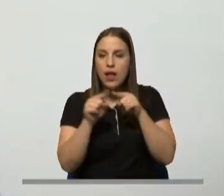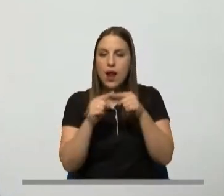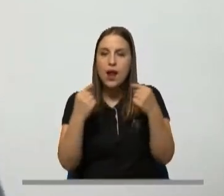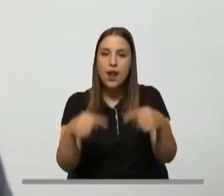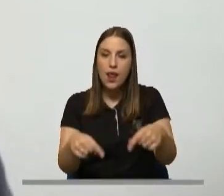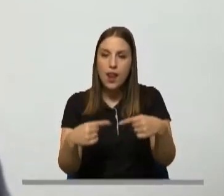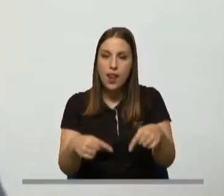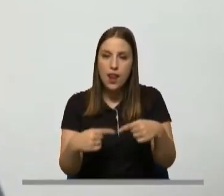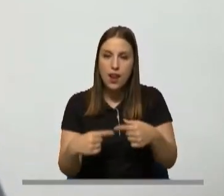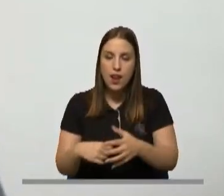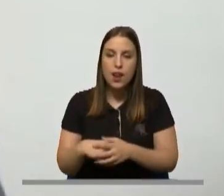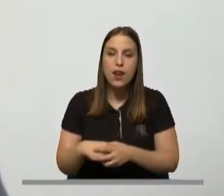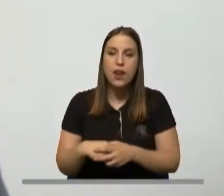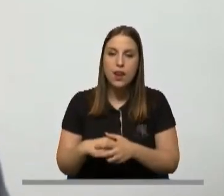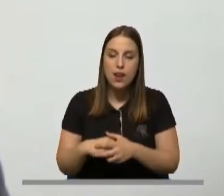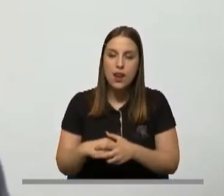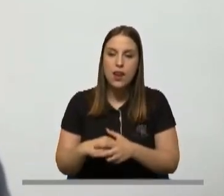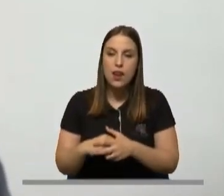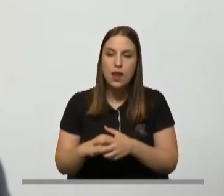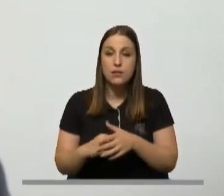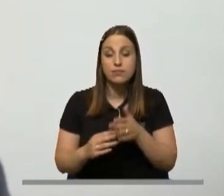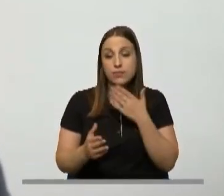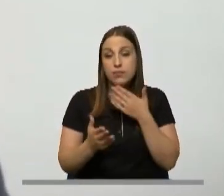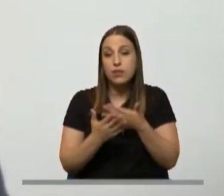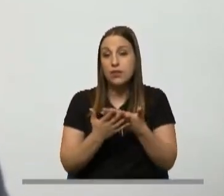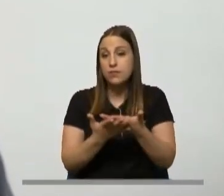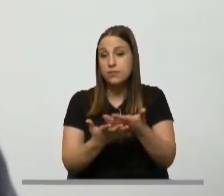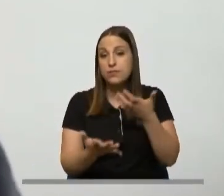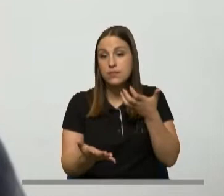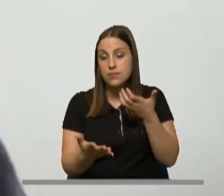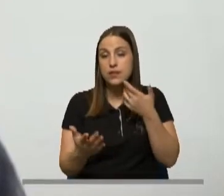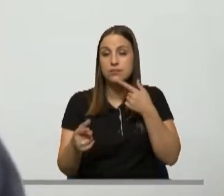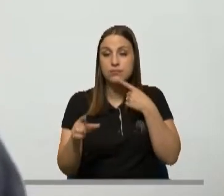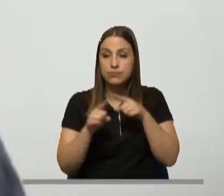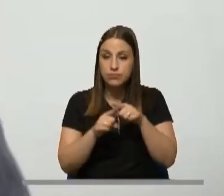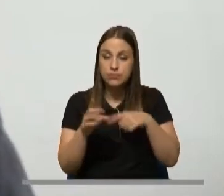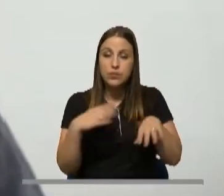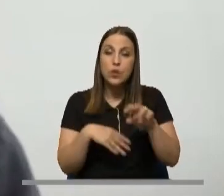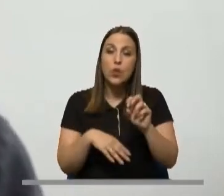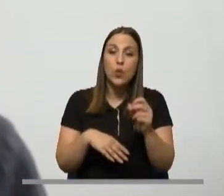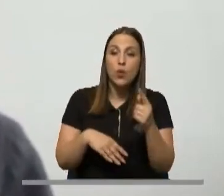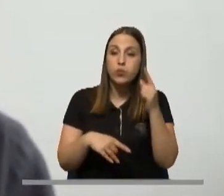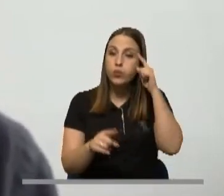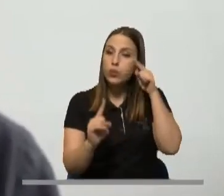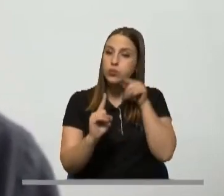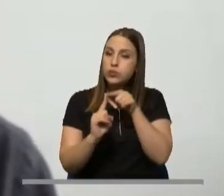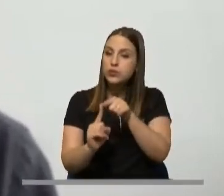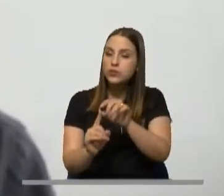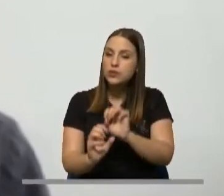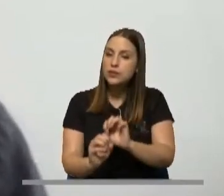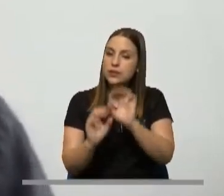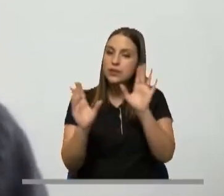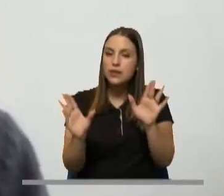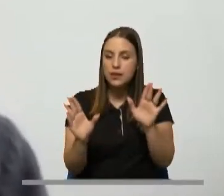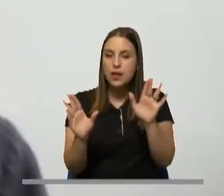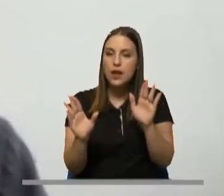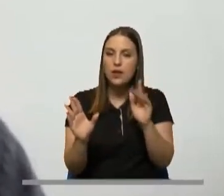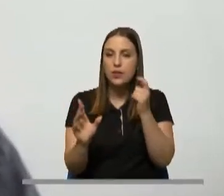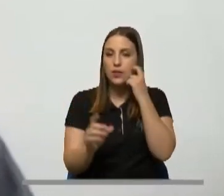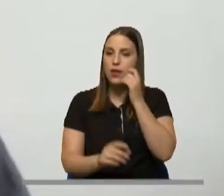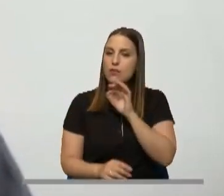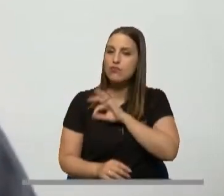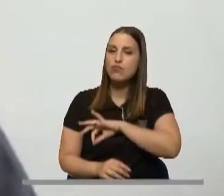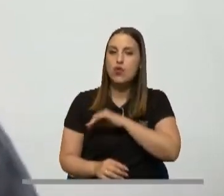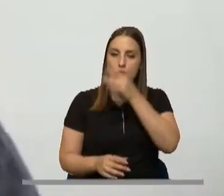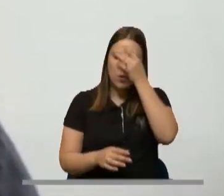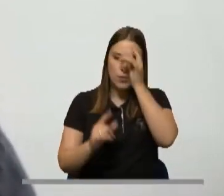The appeal to the neutrality of procedures or the objectivity of authoritative expert